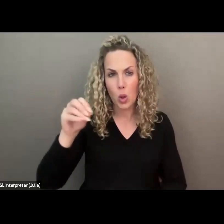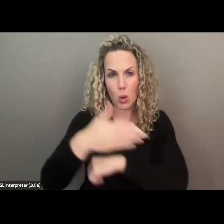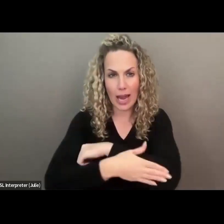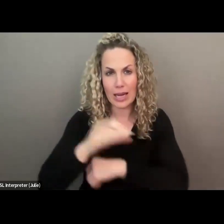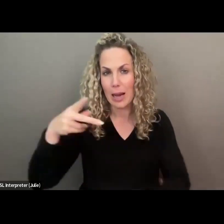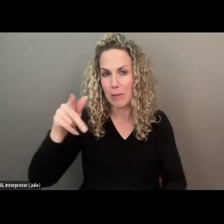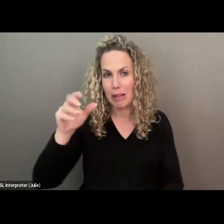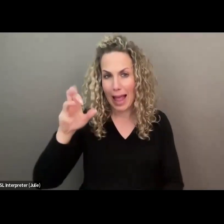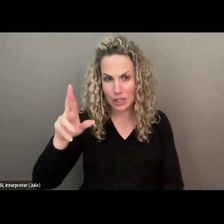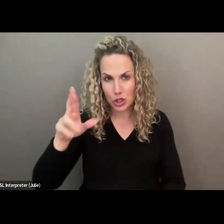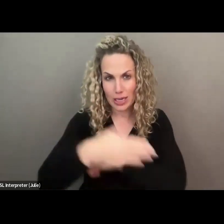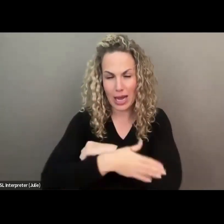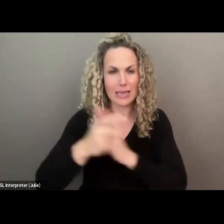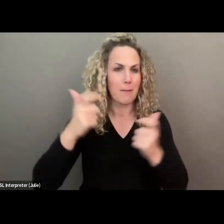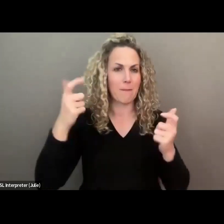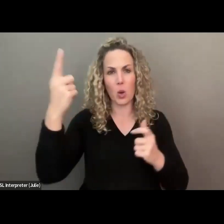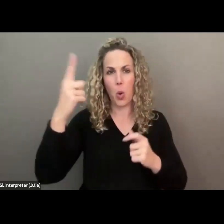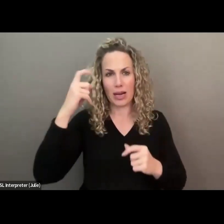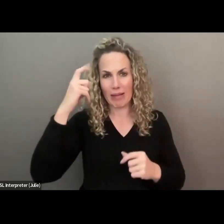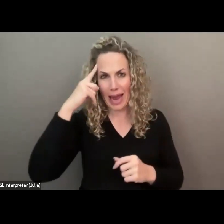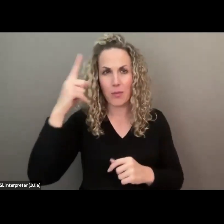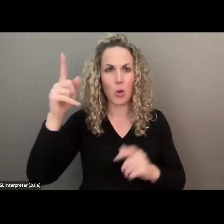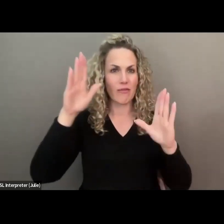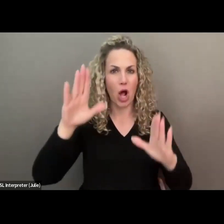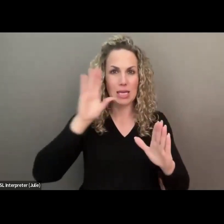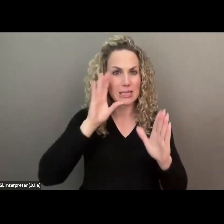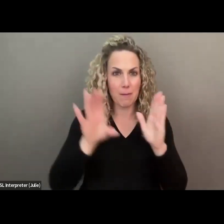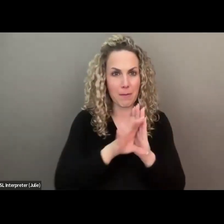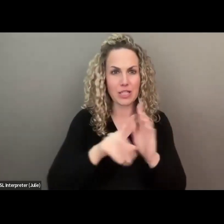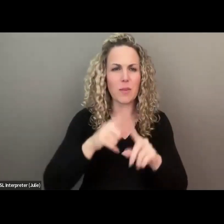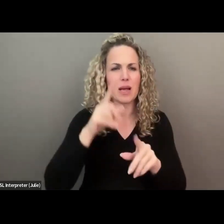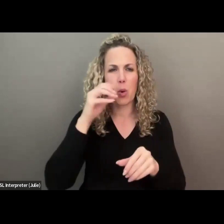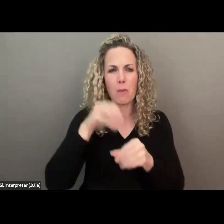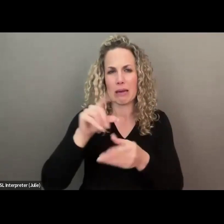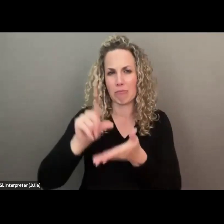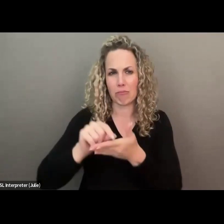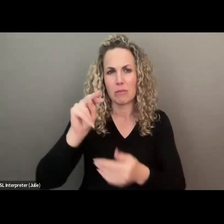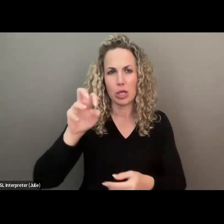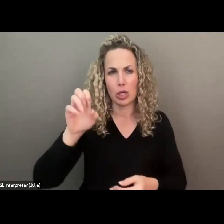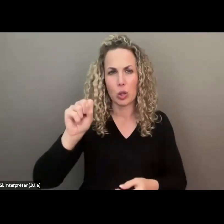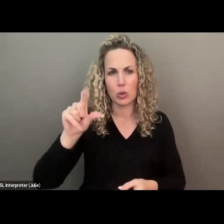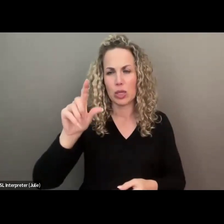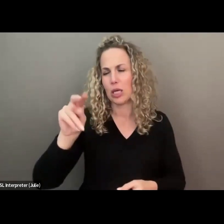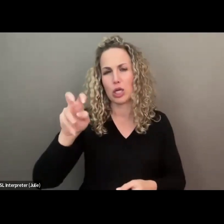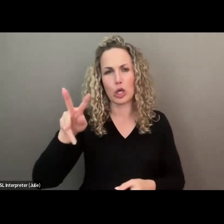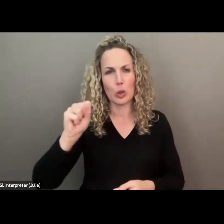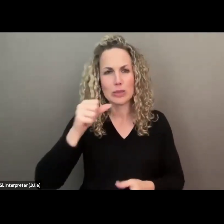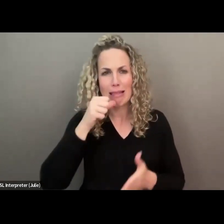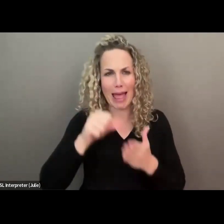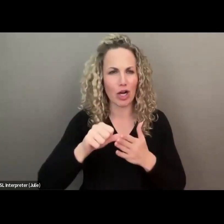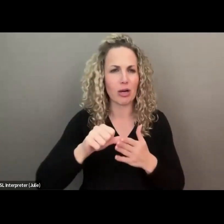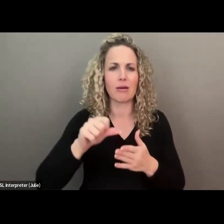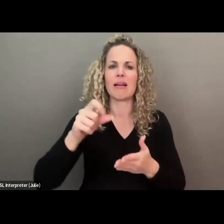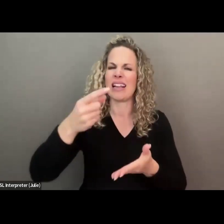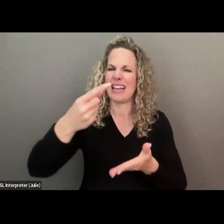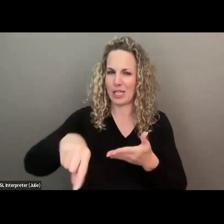down at the Capitol. We've got some awesome pictures of that, but they're going to be in our newsletter, and our newsletter is going to come out next week. So no one gets a preview until